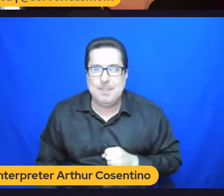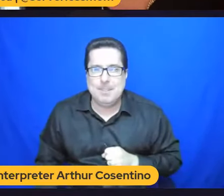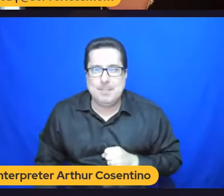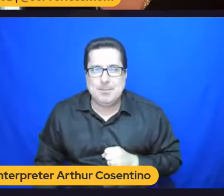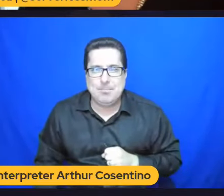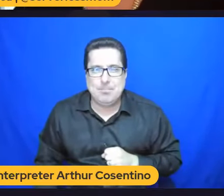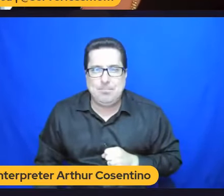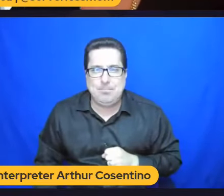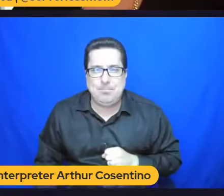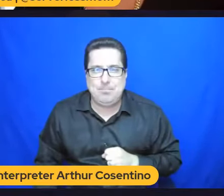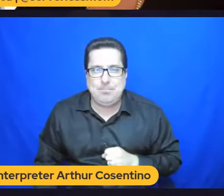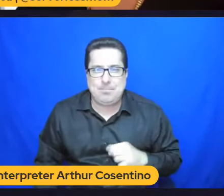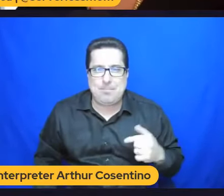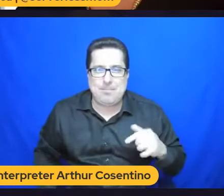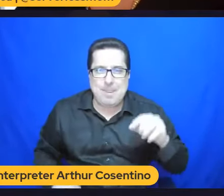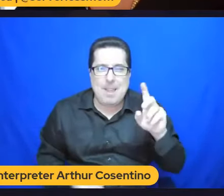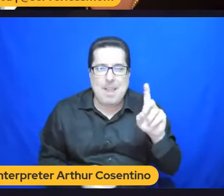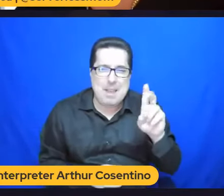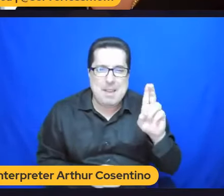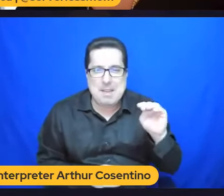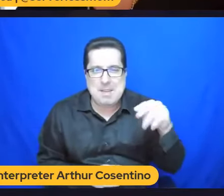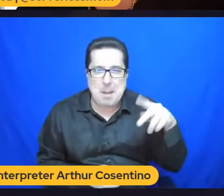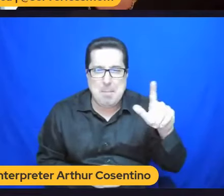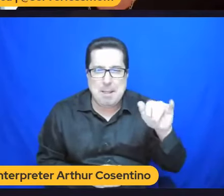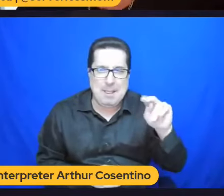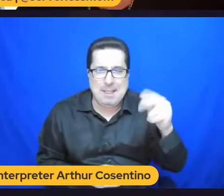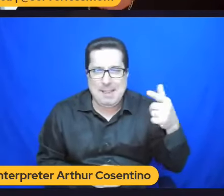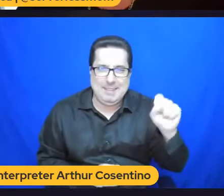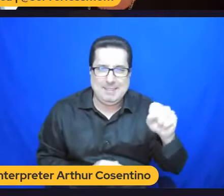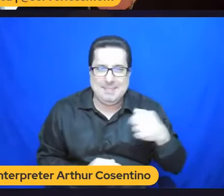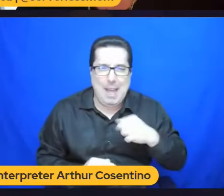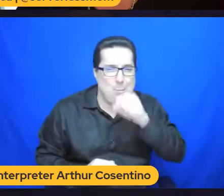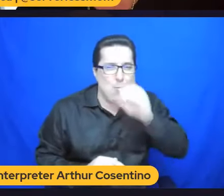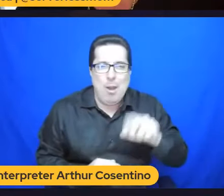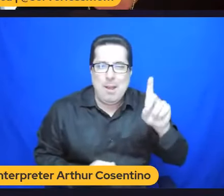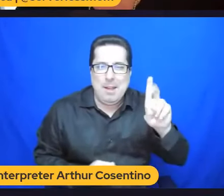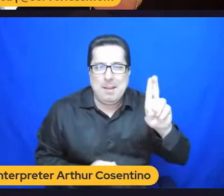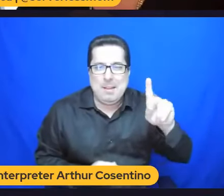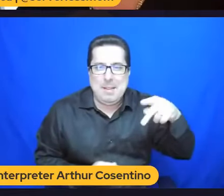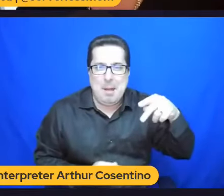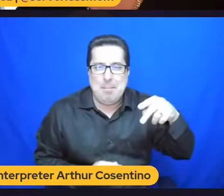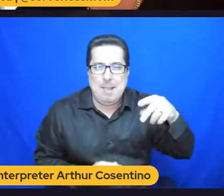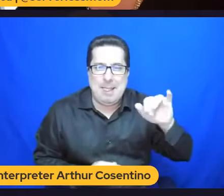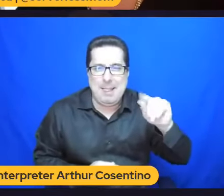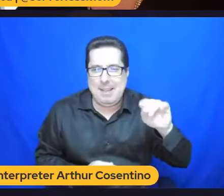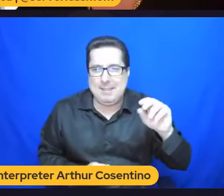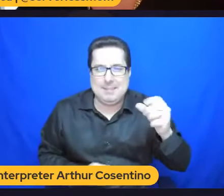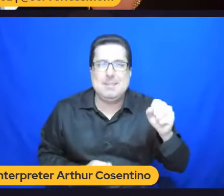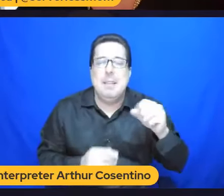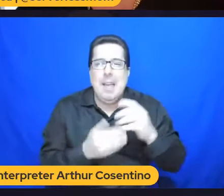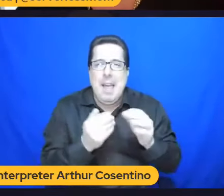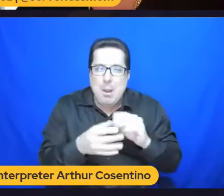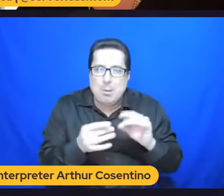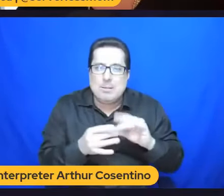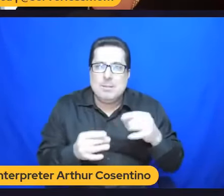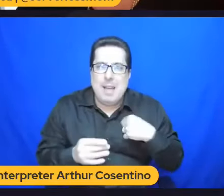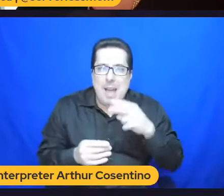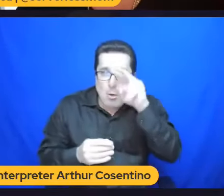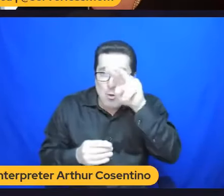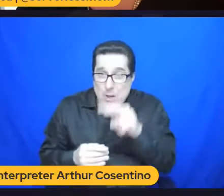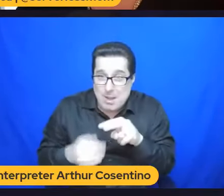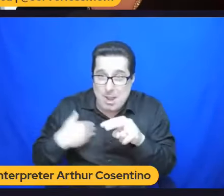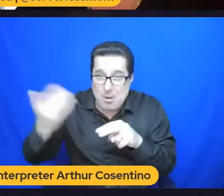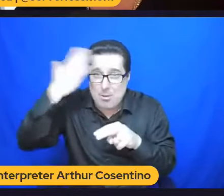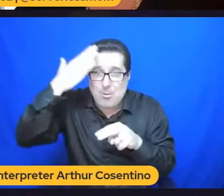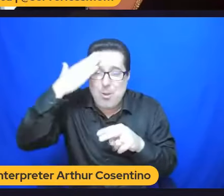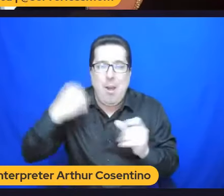have neon that says so. When I saw this piece of neon for sale, and there was some of the Mandarin that I could actually read, I